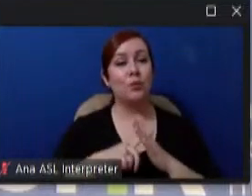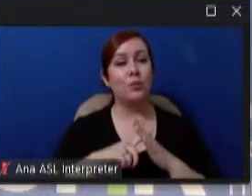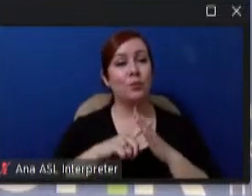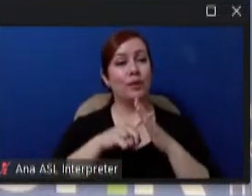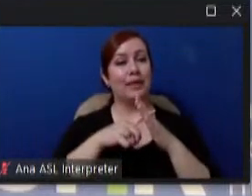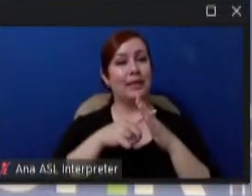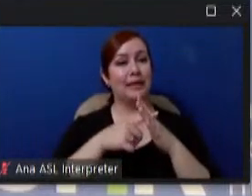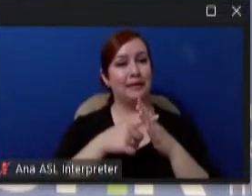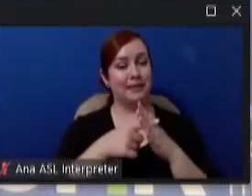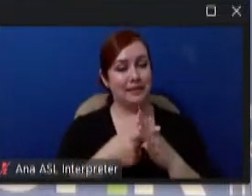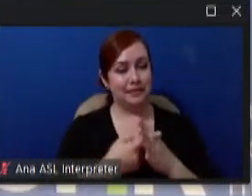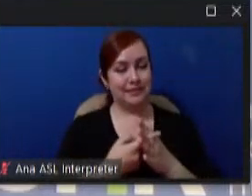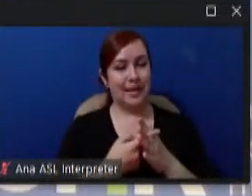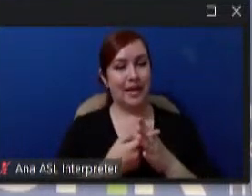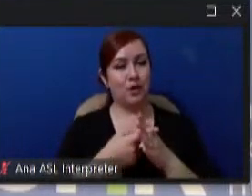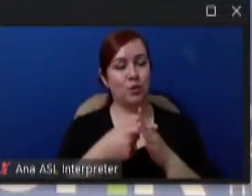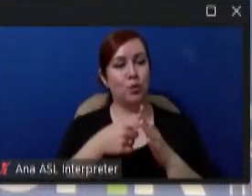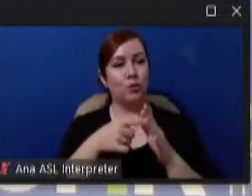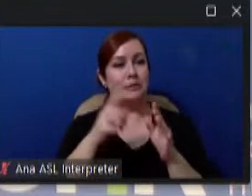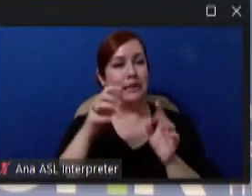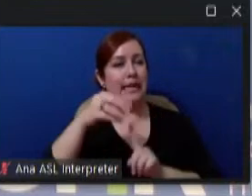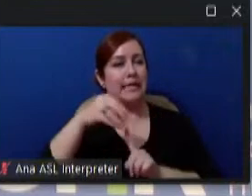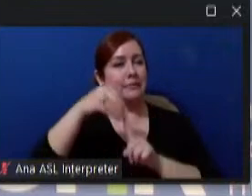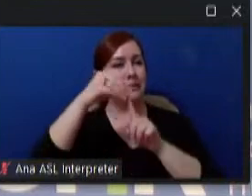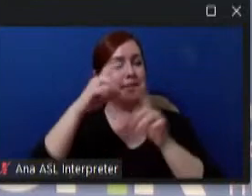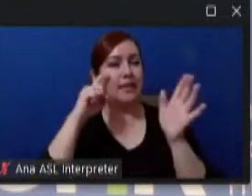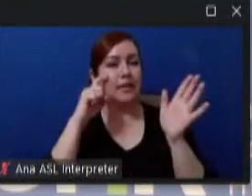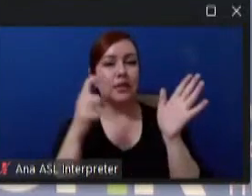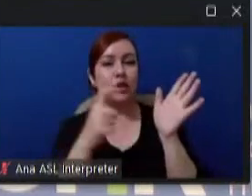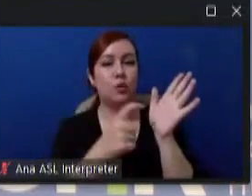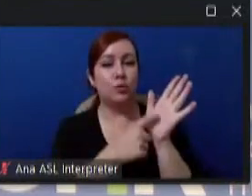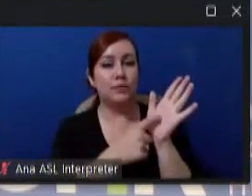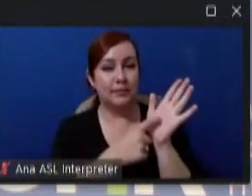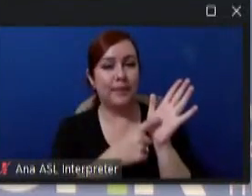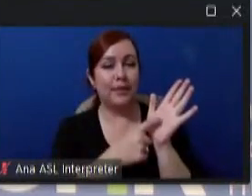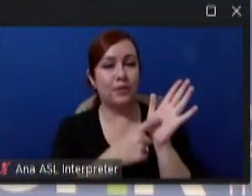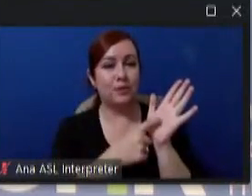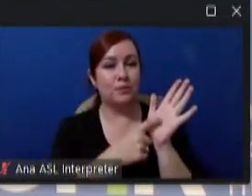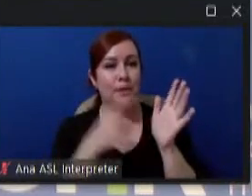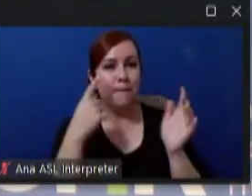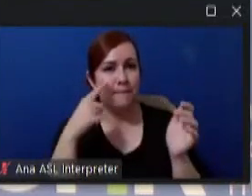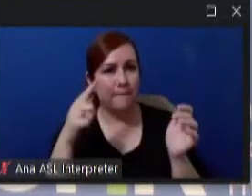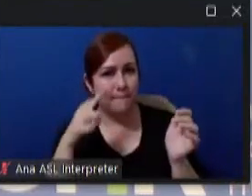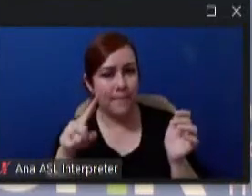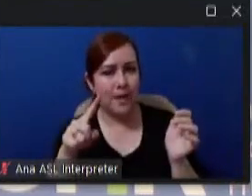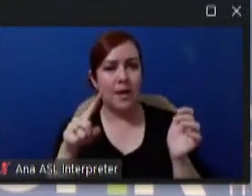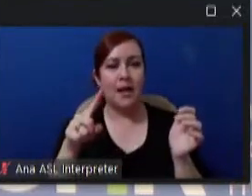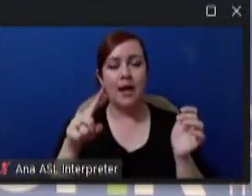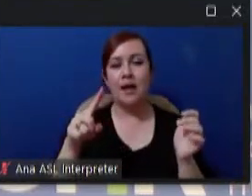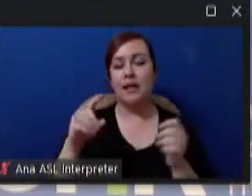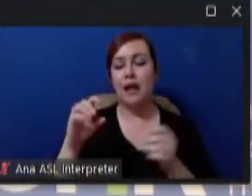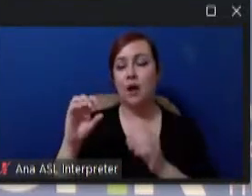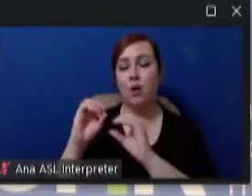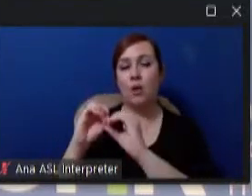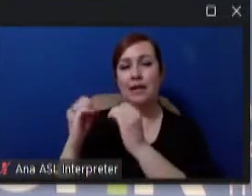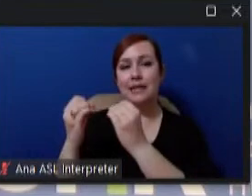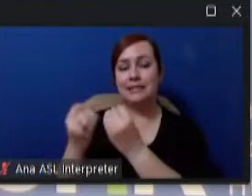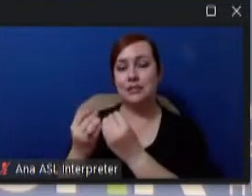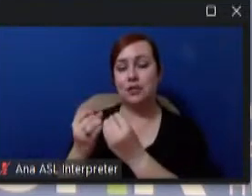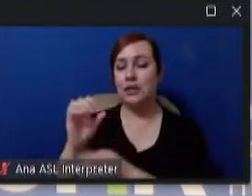this time for this hearing. I would like to express a special